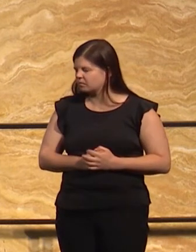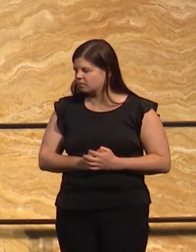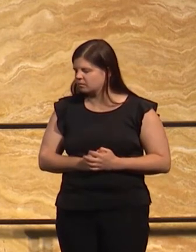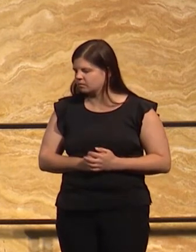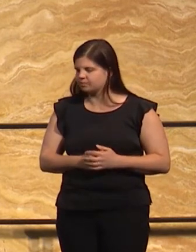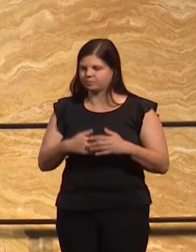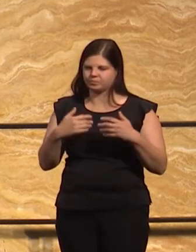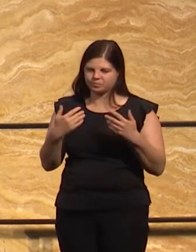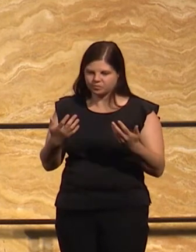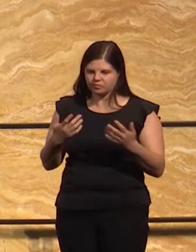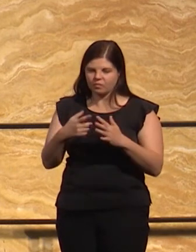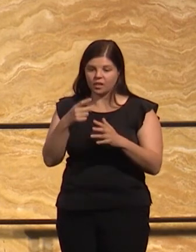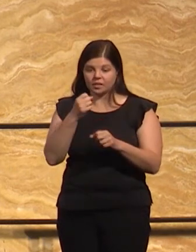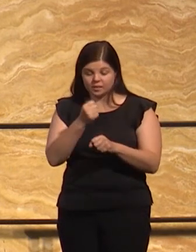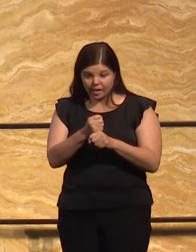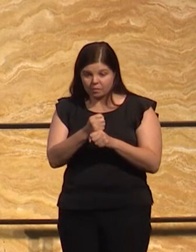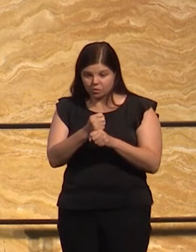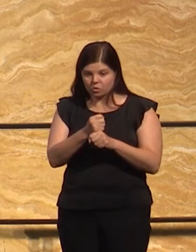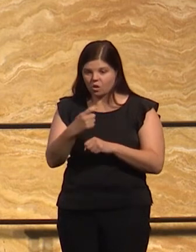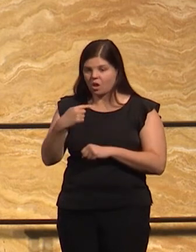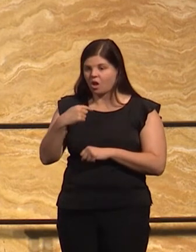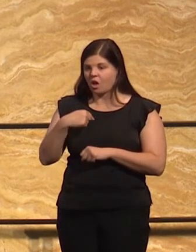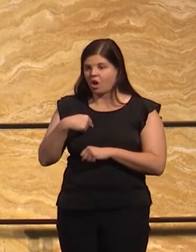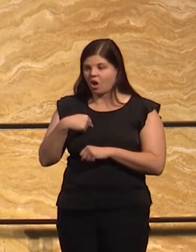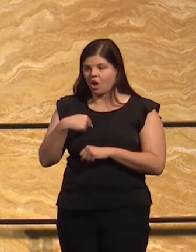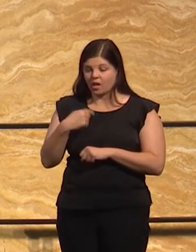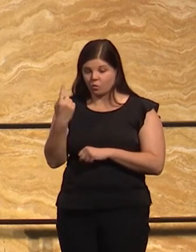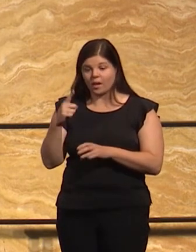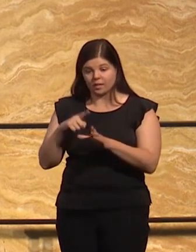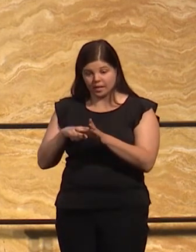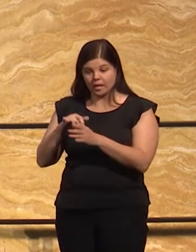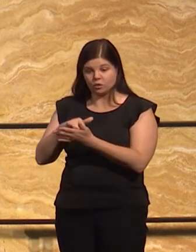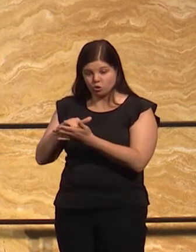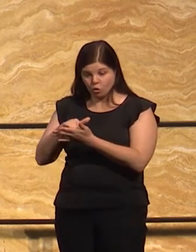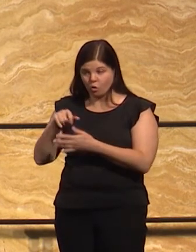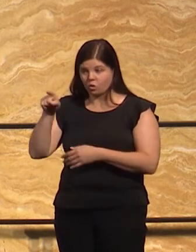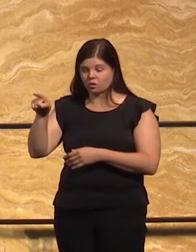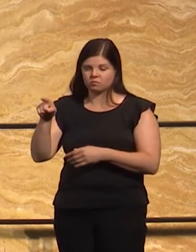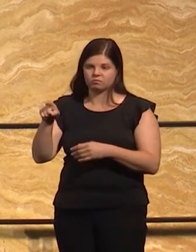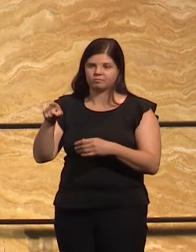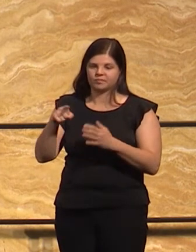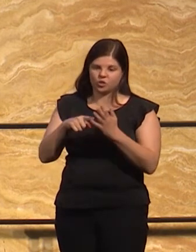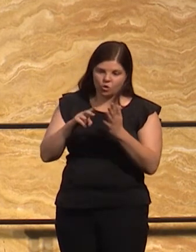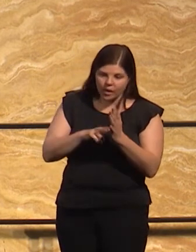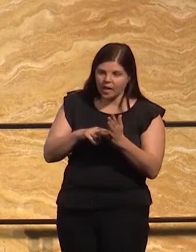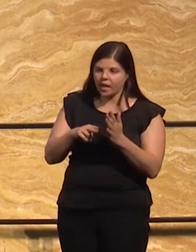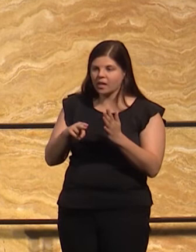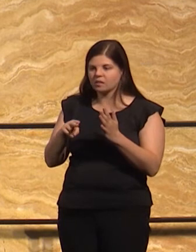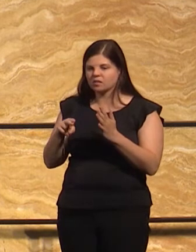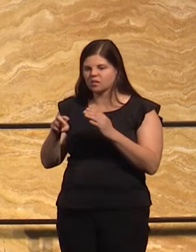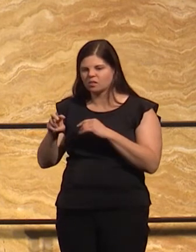For instance, I give you an example. I spent years and years in New York, at the UN, in Europe, Washington,